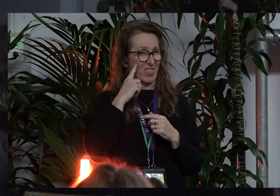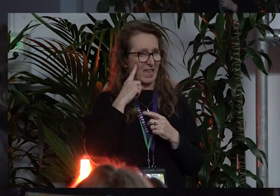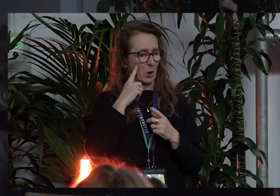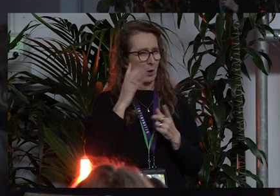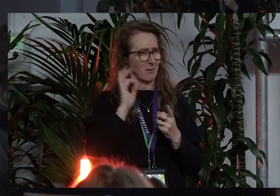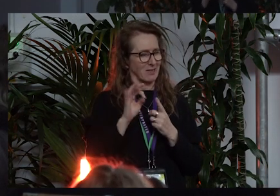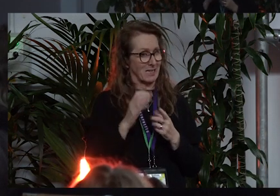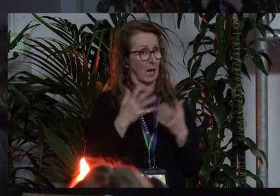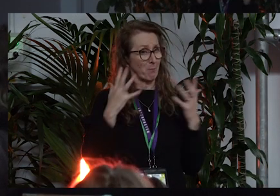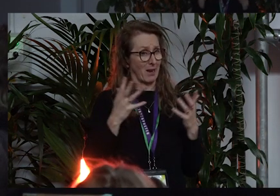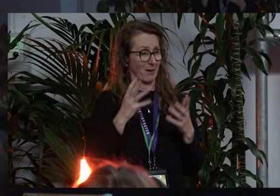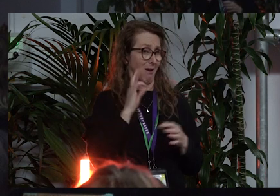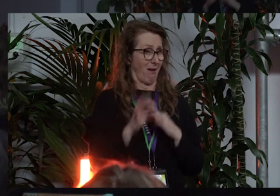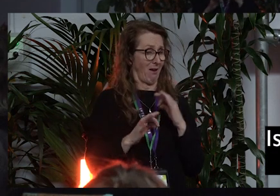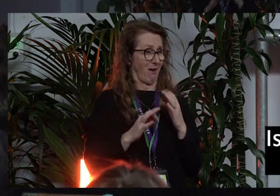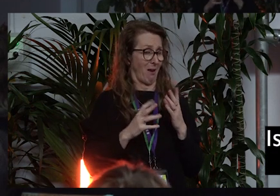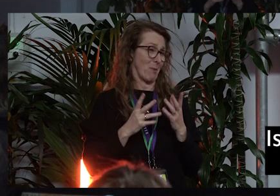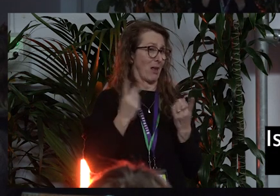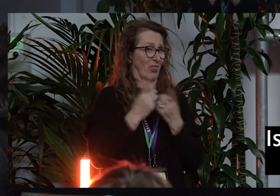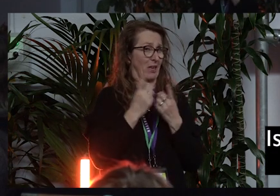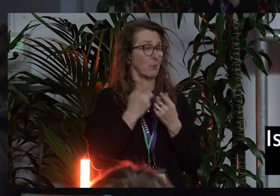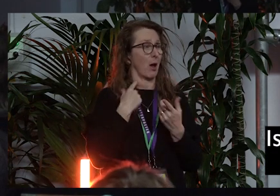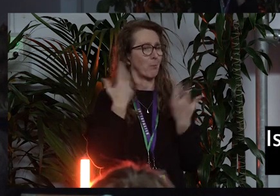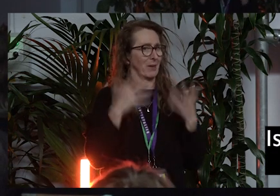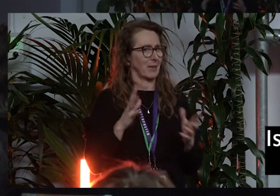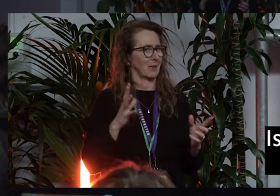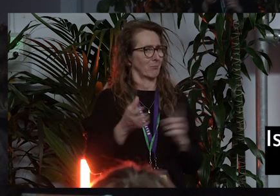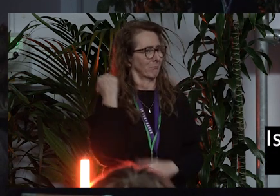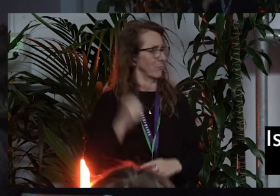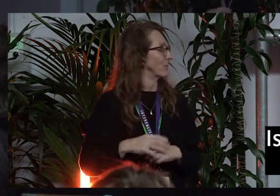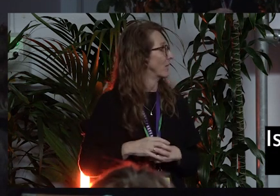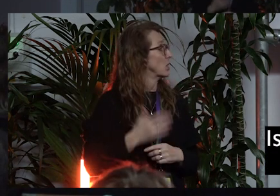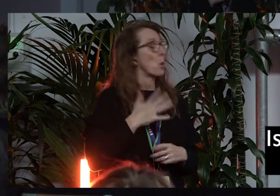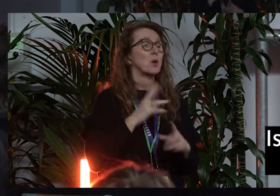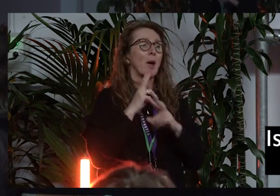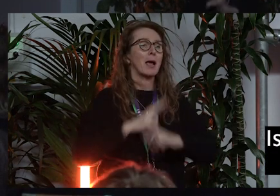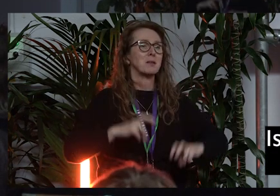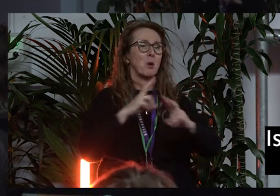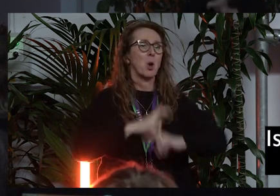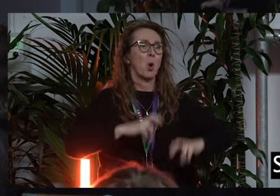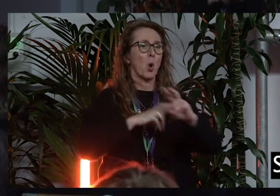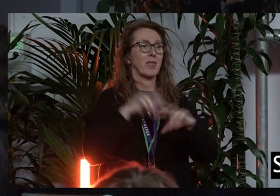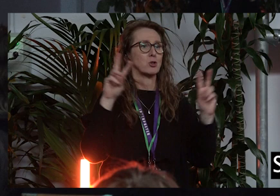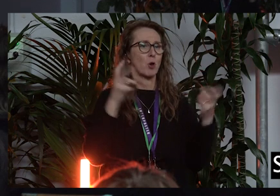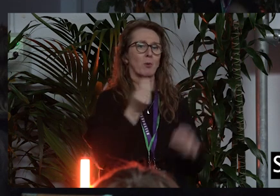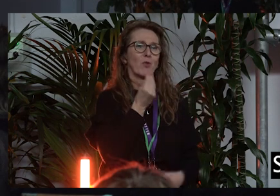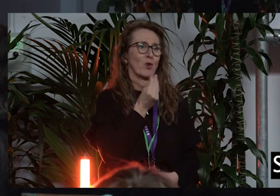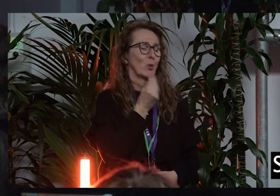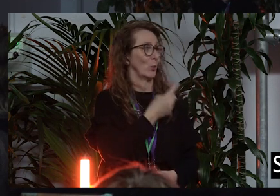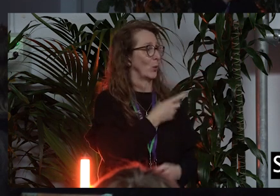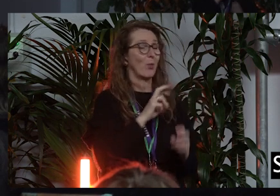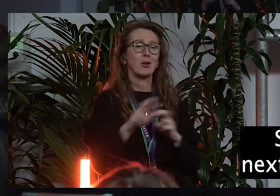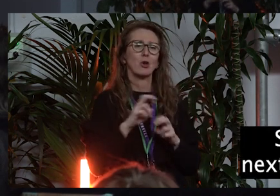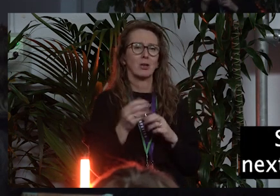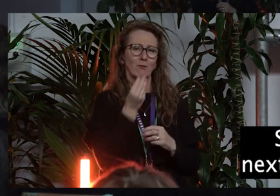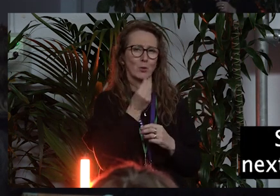So, what I want to do is I want to explore this topic with food, so with the journey of